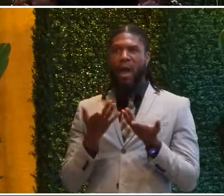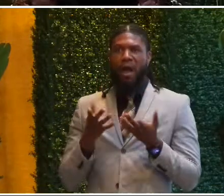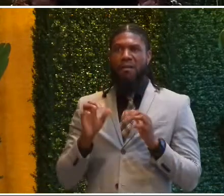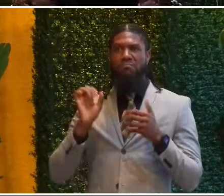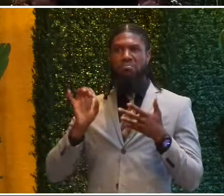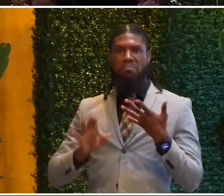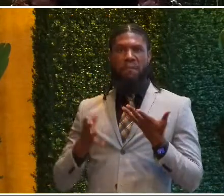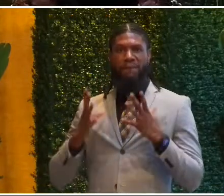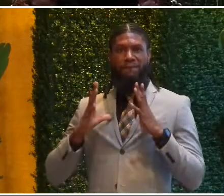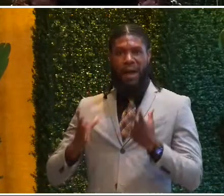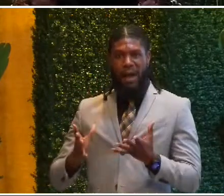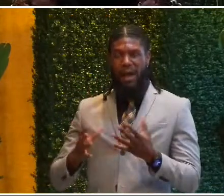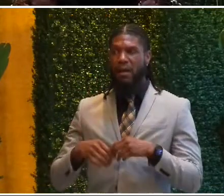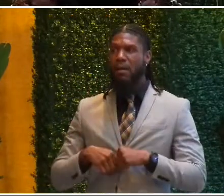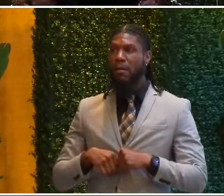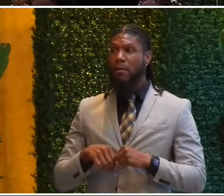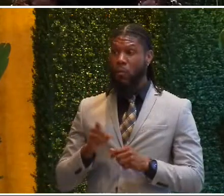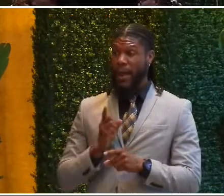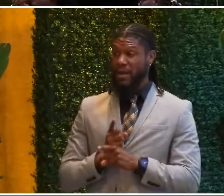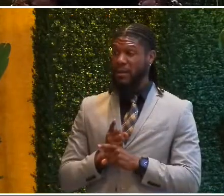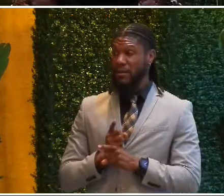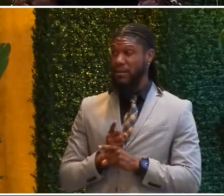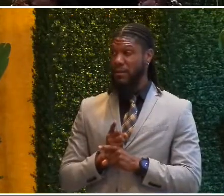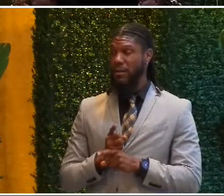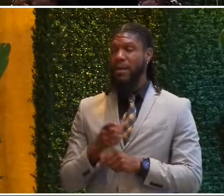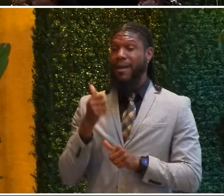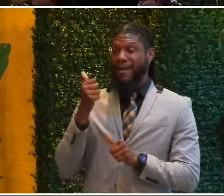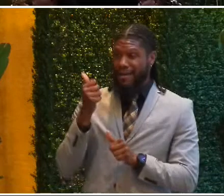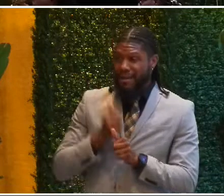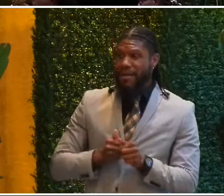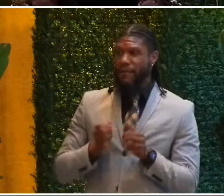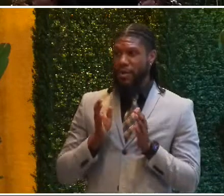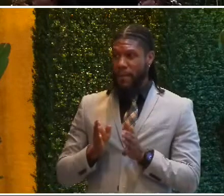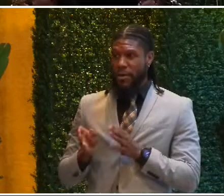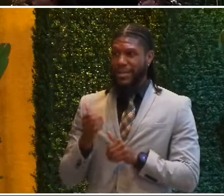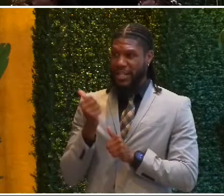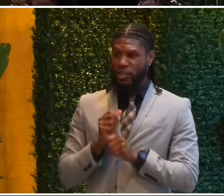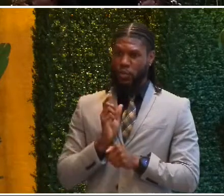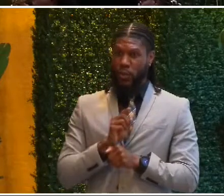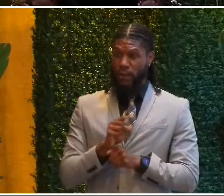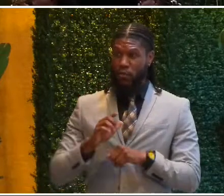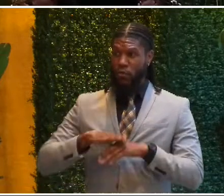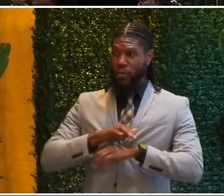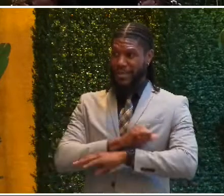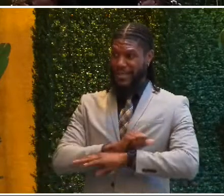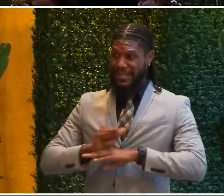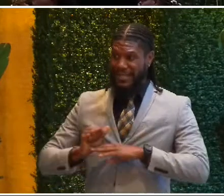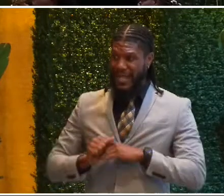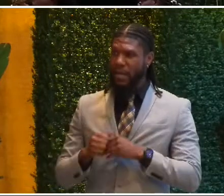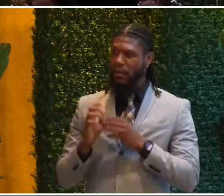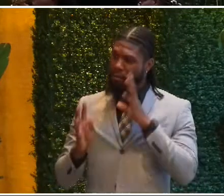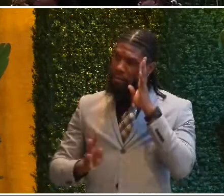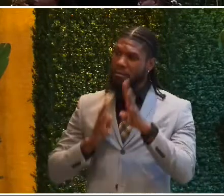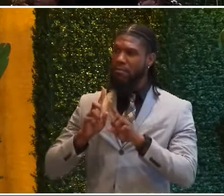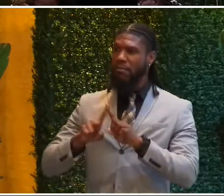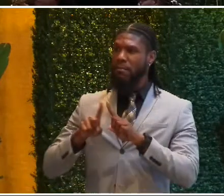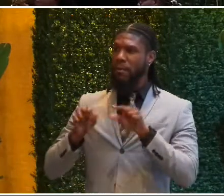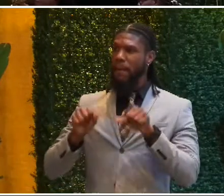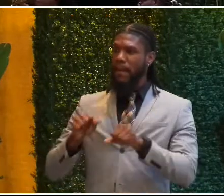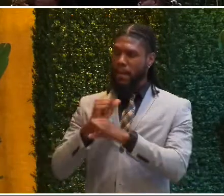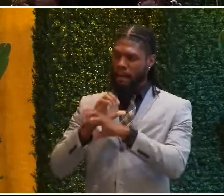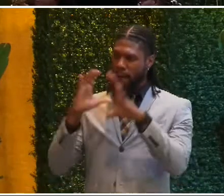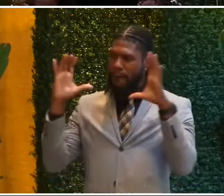right? And every single person, each one of you on the stage has crafted a different possibility model of what it means